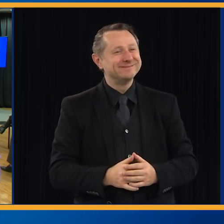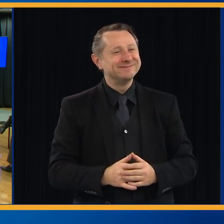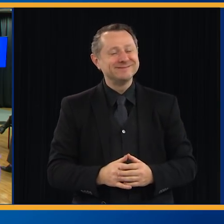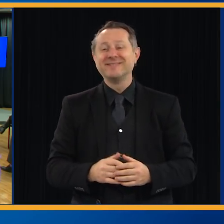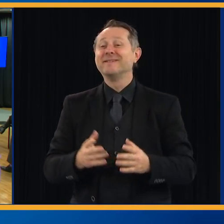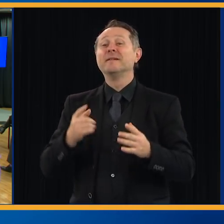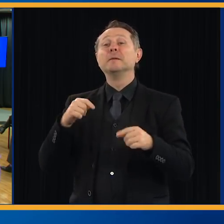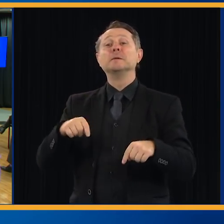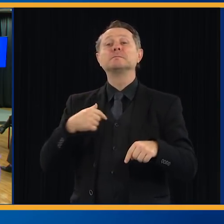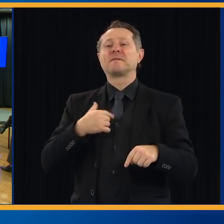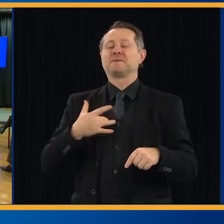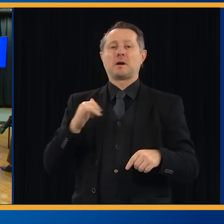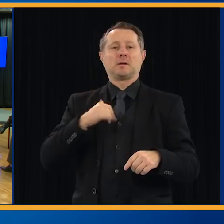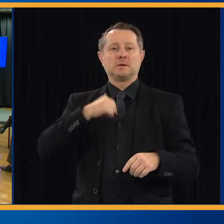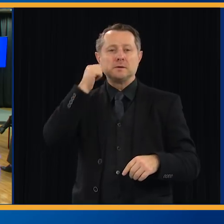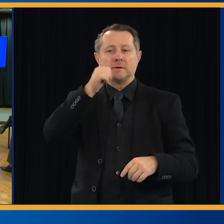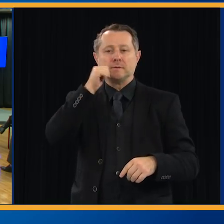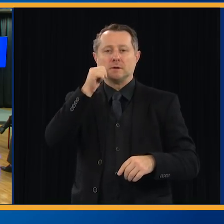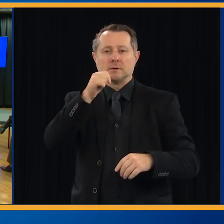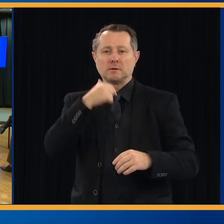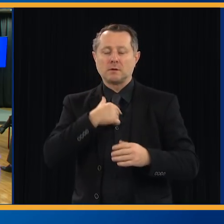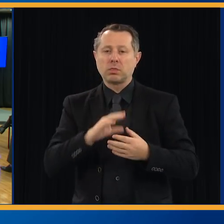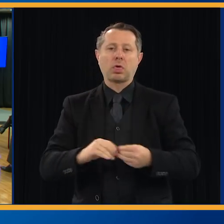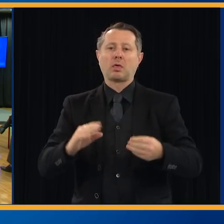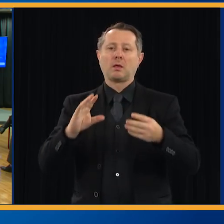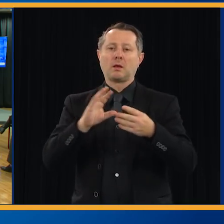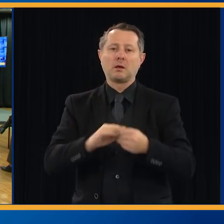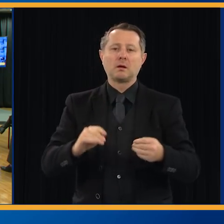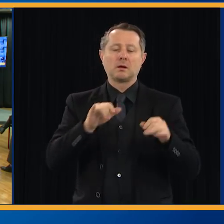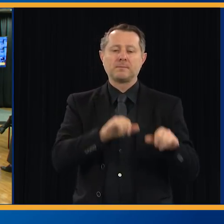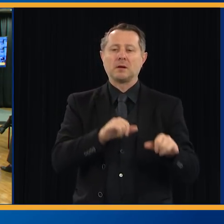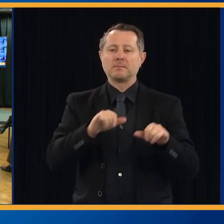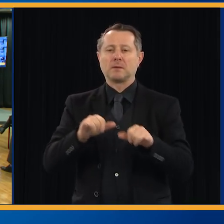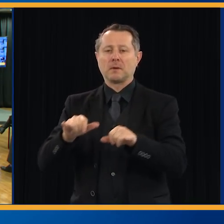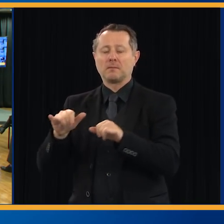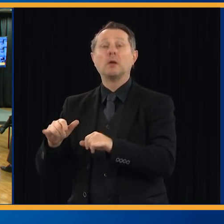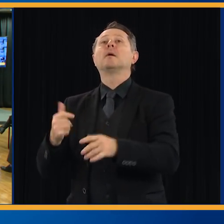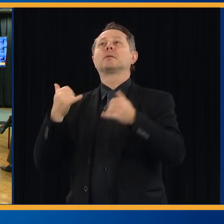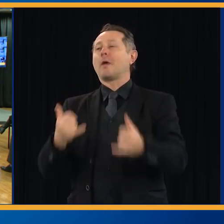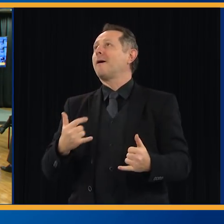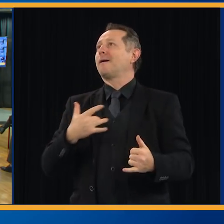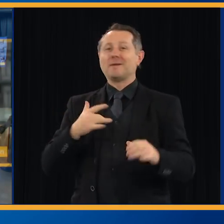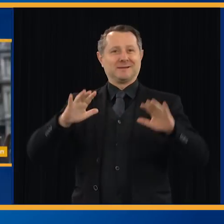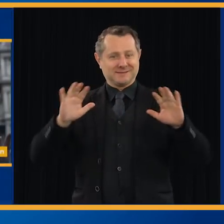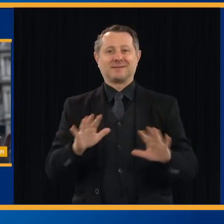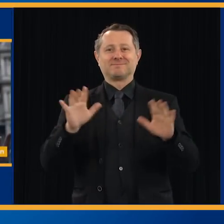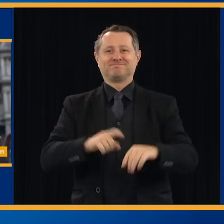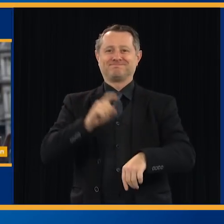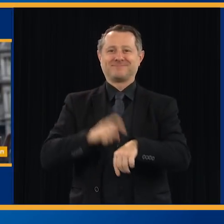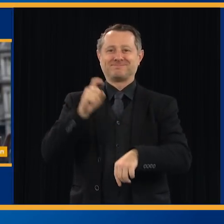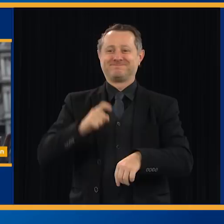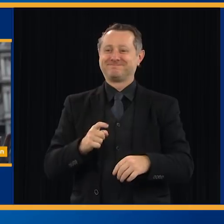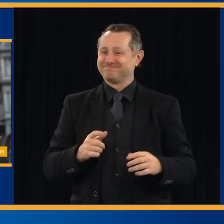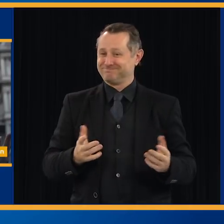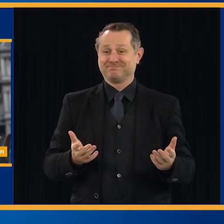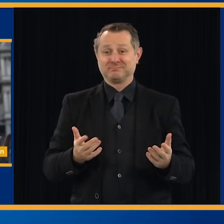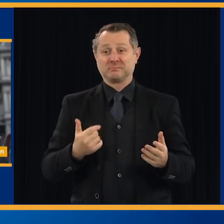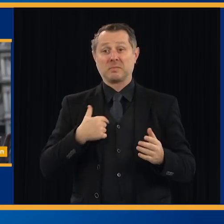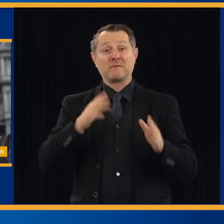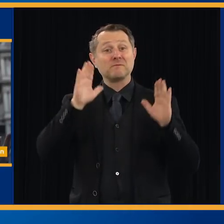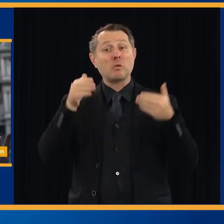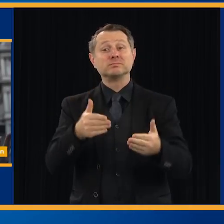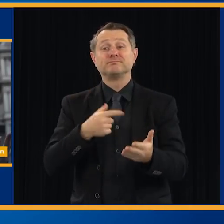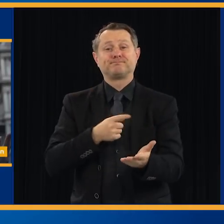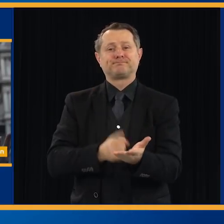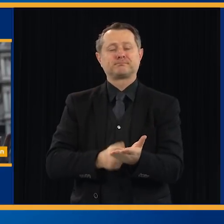to run one into the other, but today is Sunday. And I like to focus on the facts in this situation because facts are